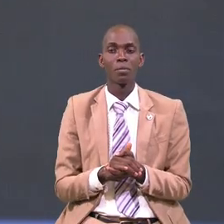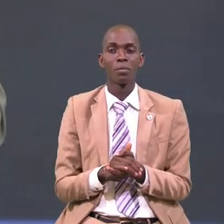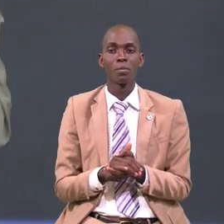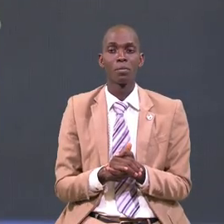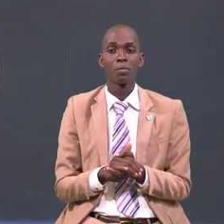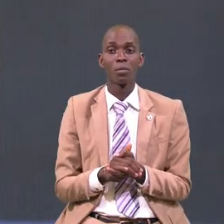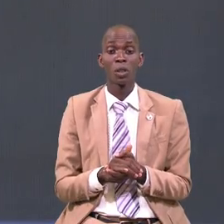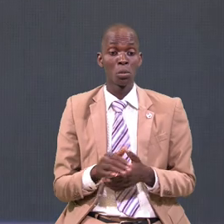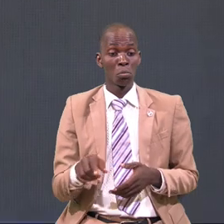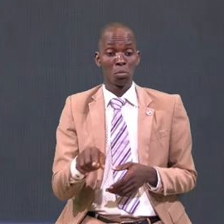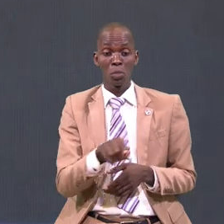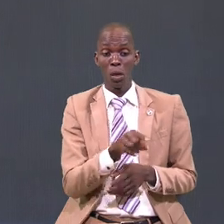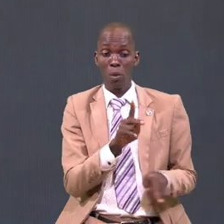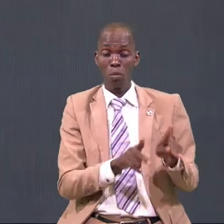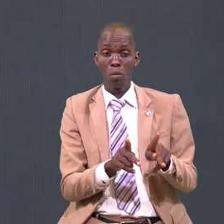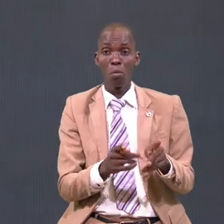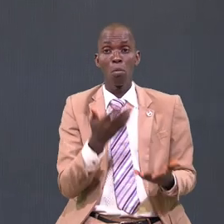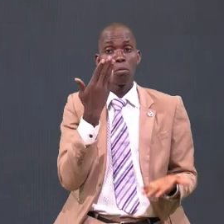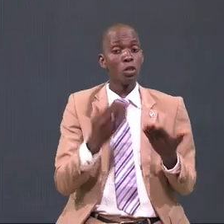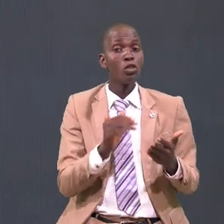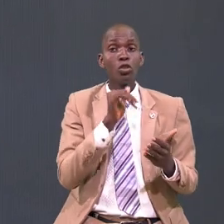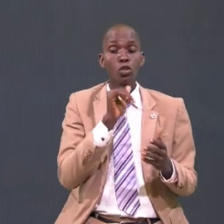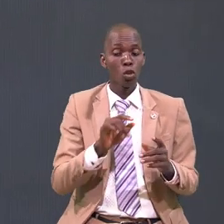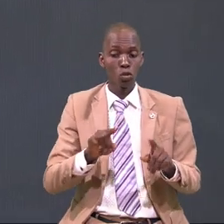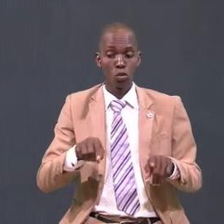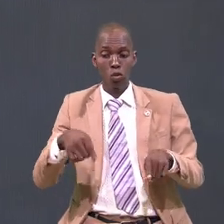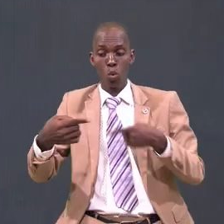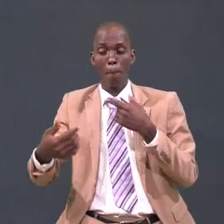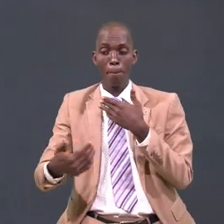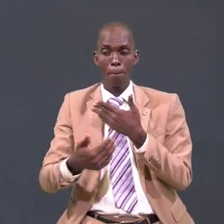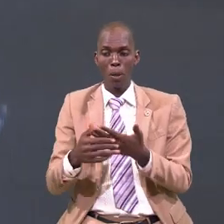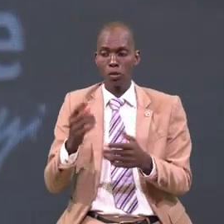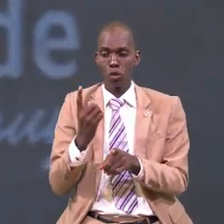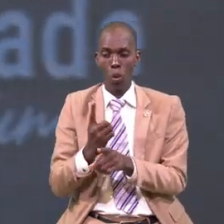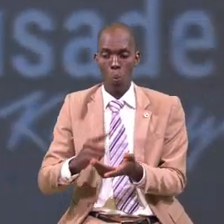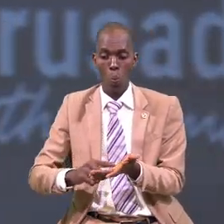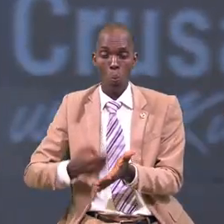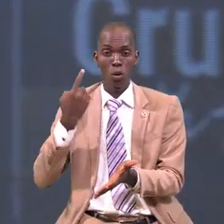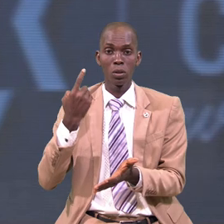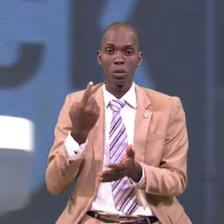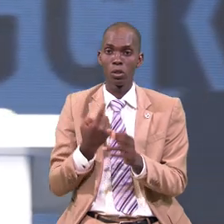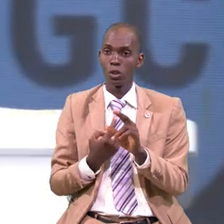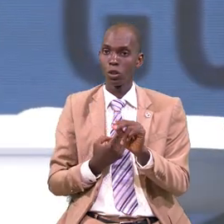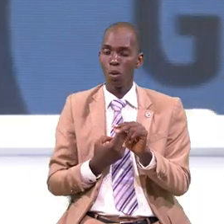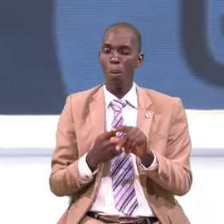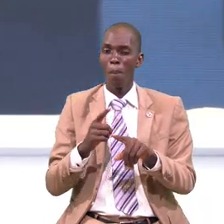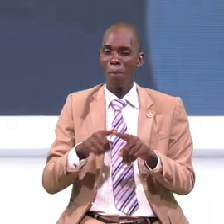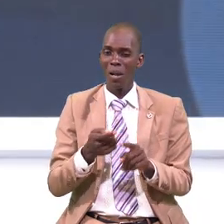They may not go back by a single jump, But